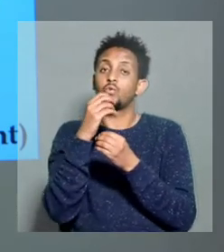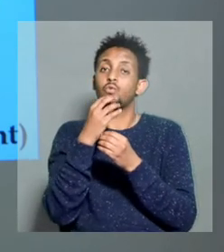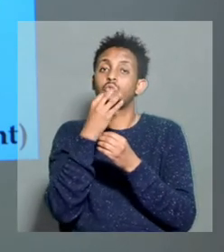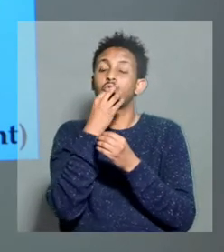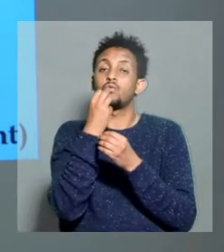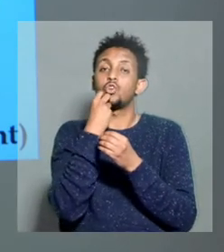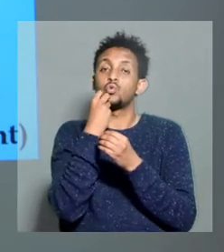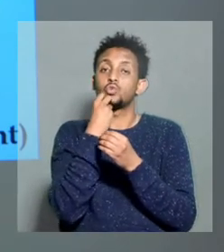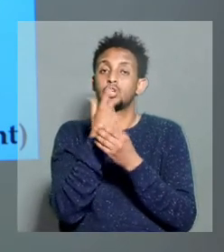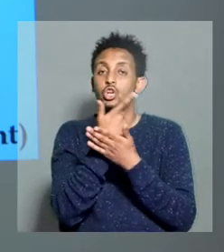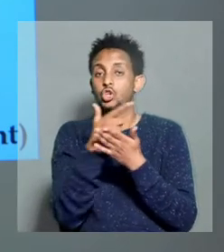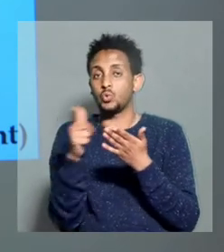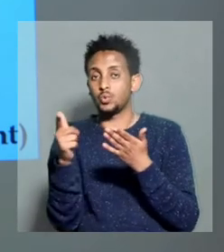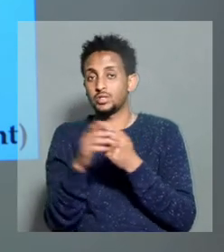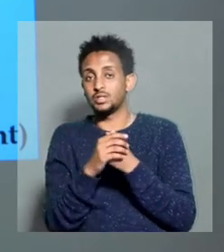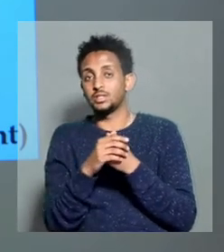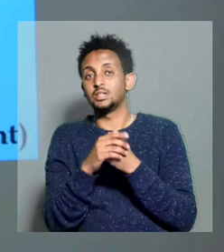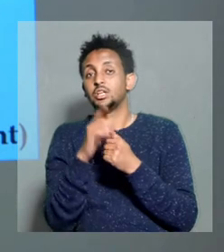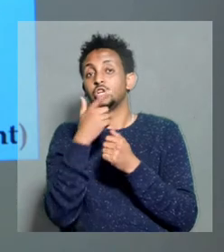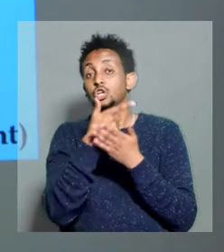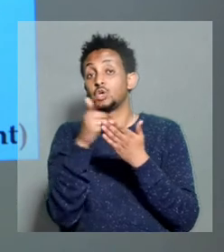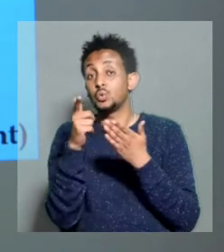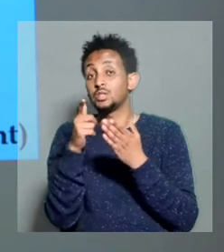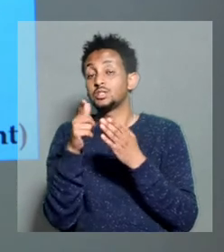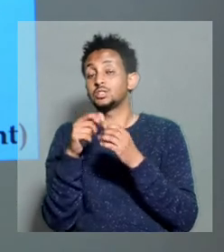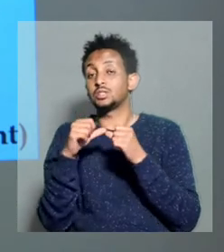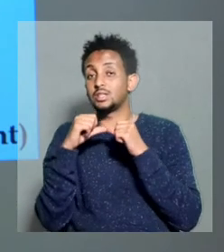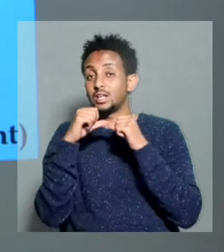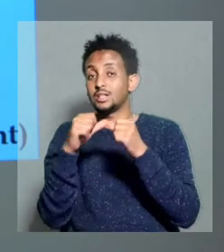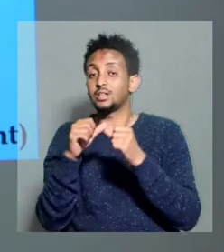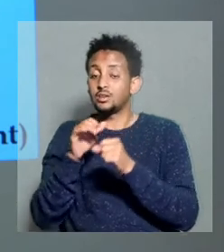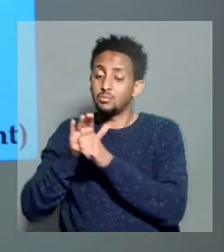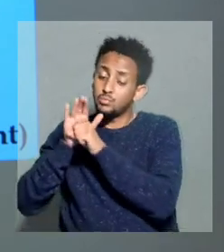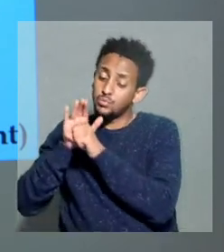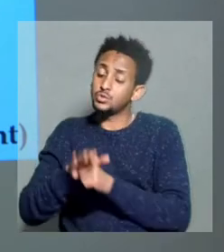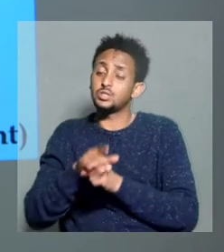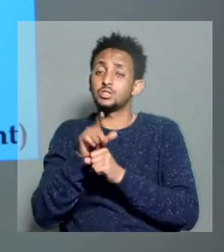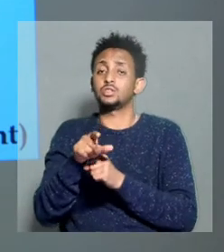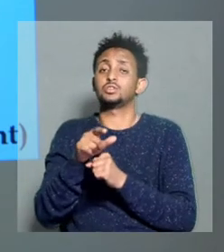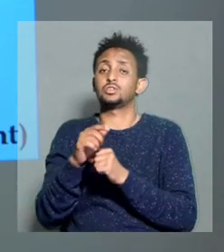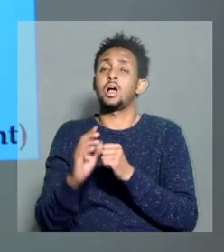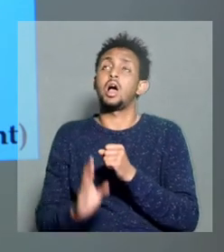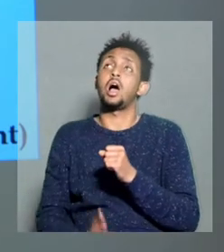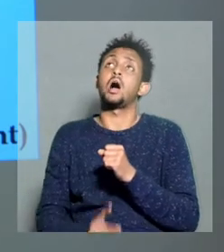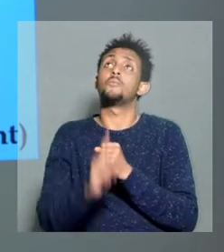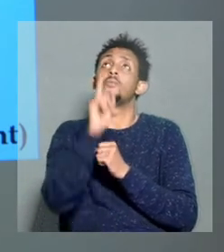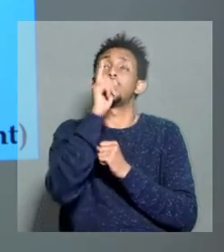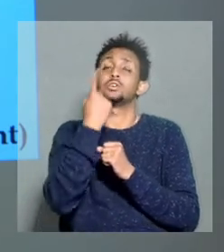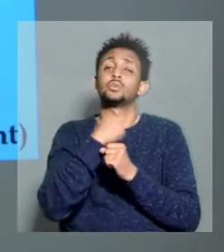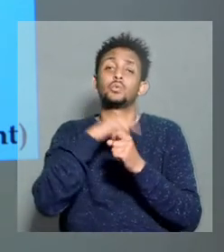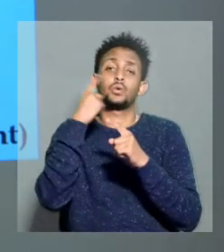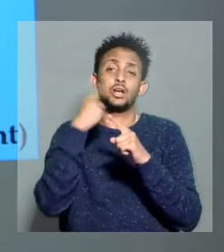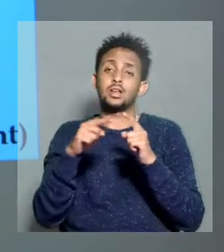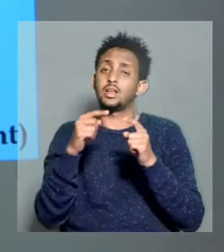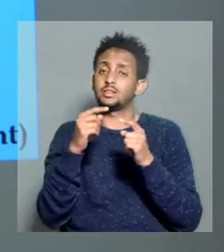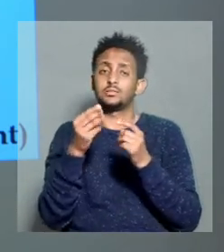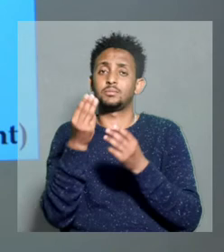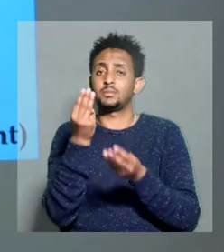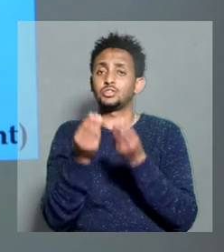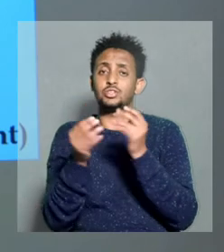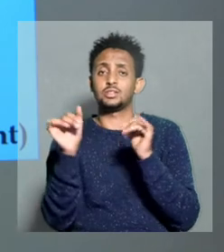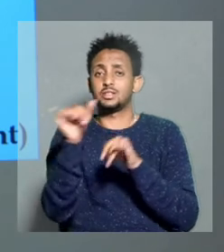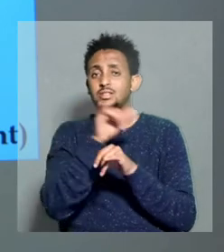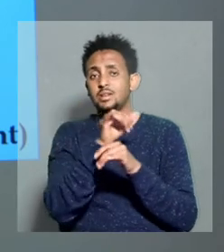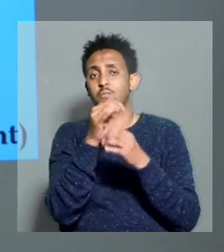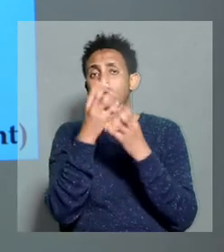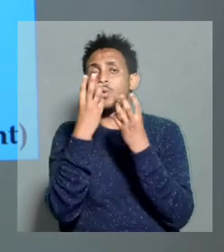or into a liquid, the liquid is tending to push this object upward. So you cannot measure the same weight